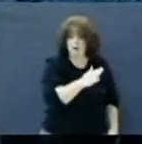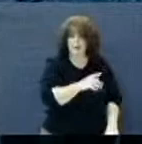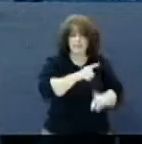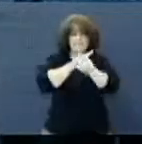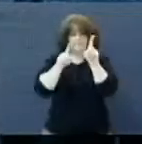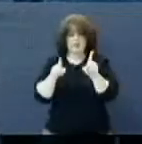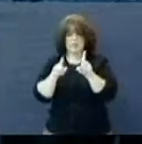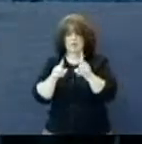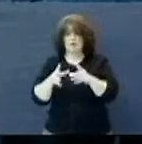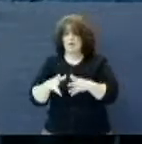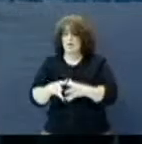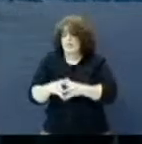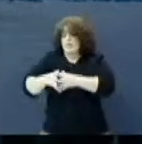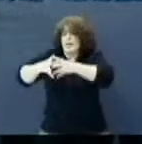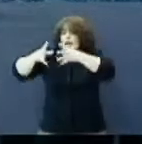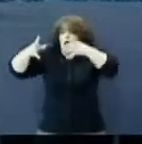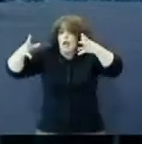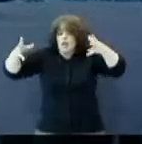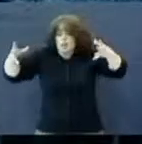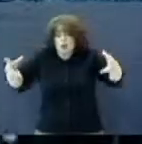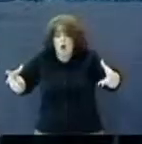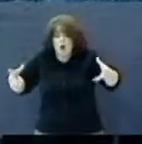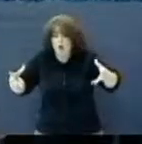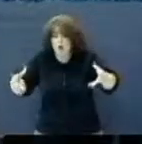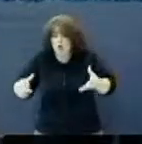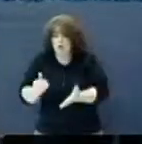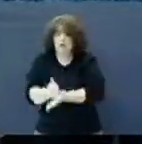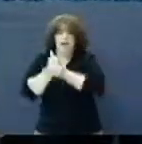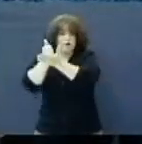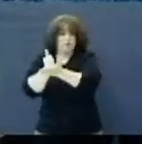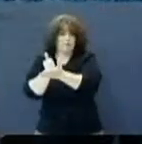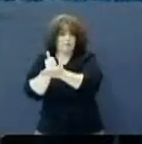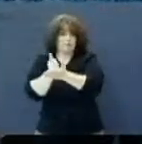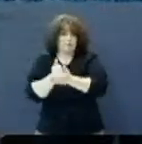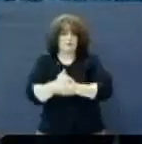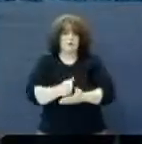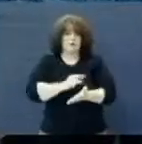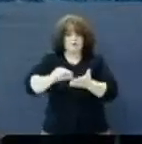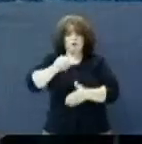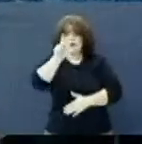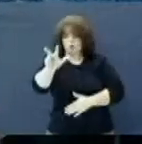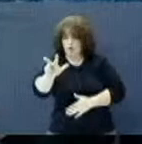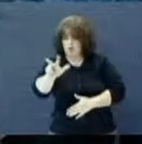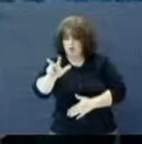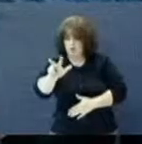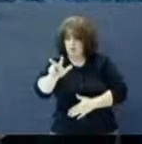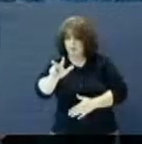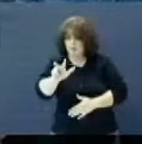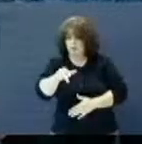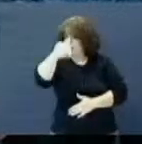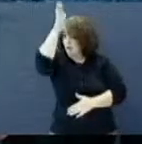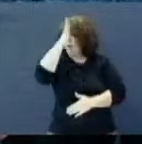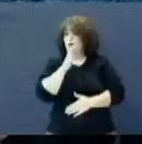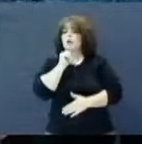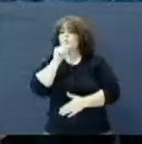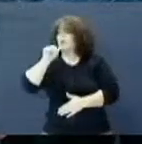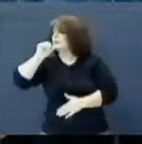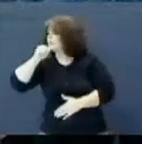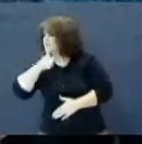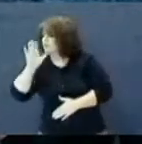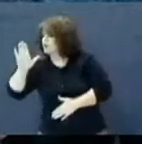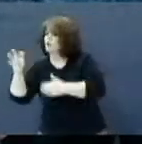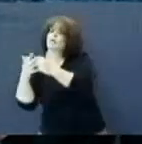scope of your help. In verse 3, look what it says. He will not suffer thy